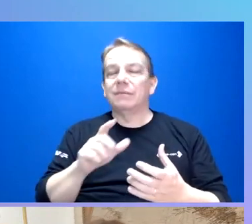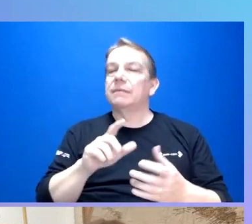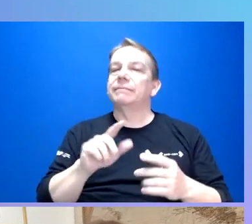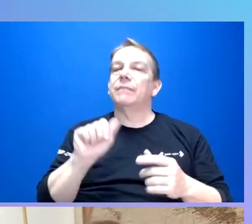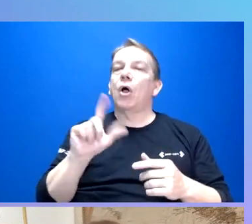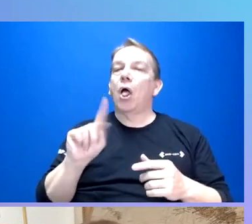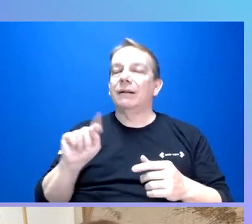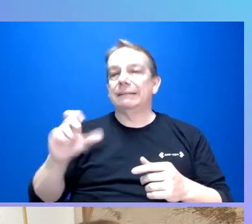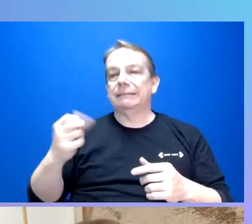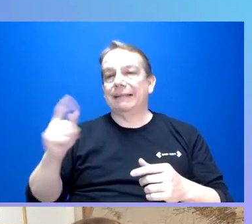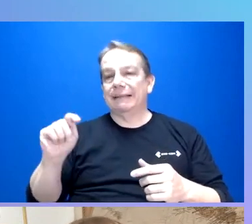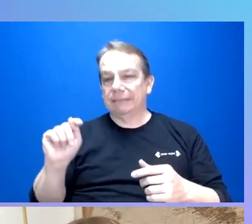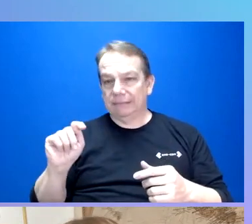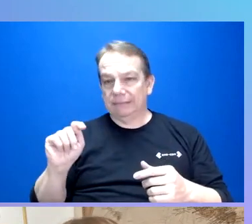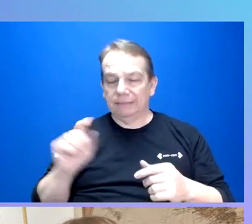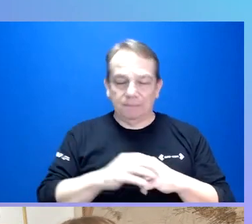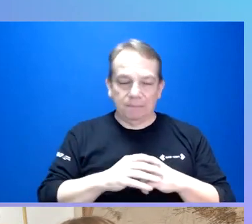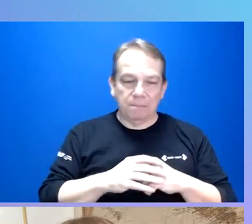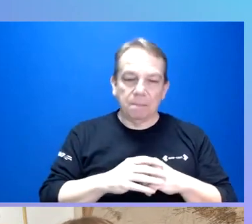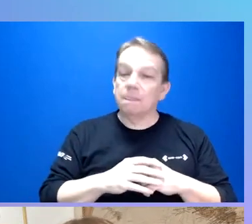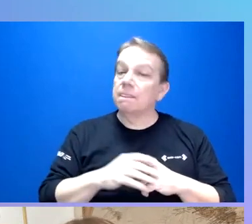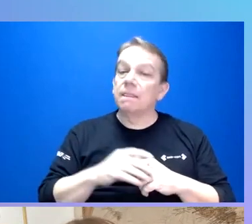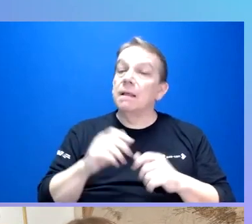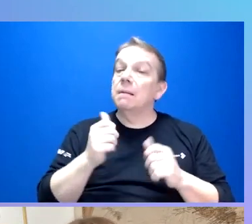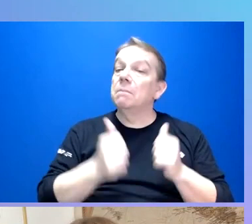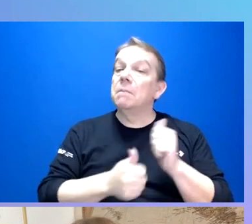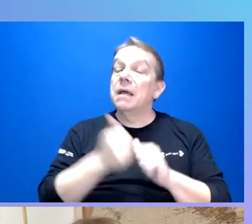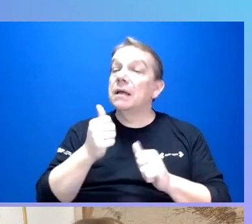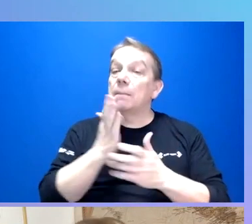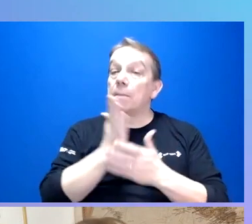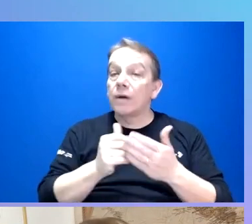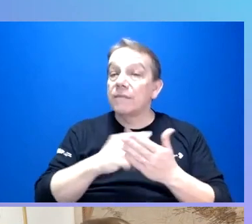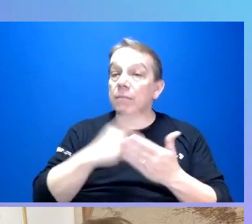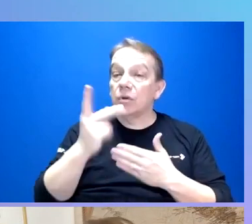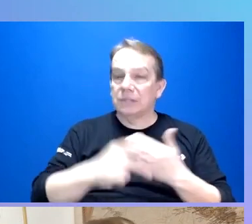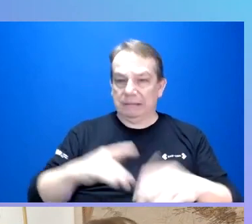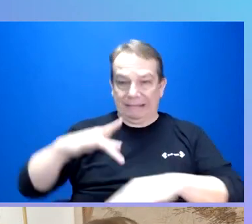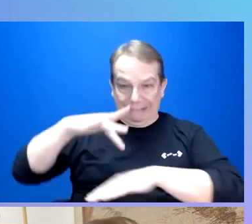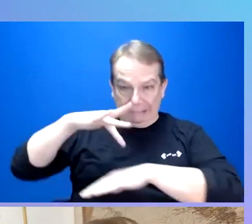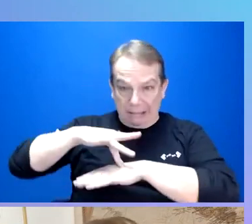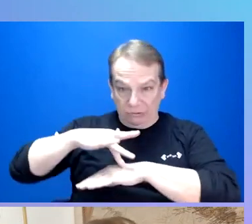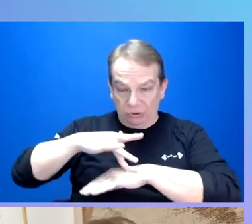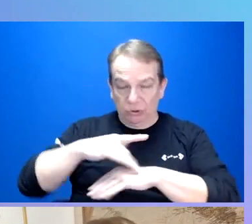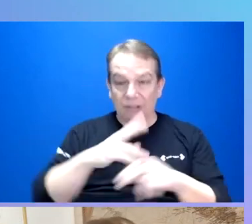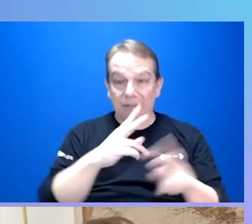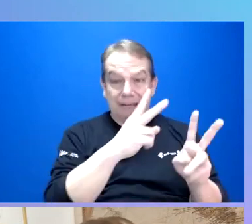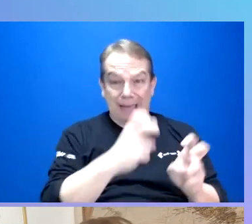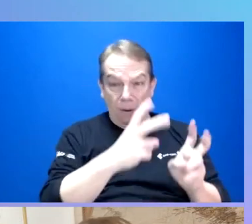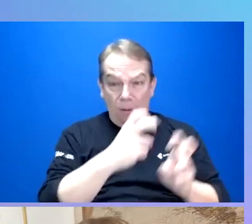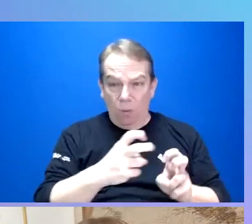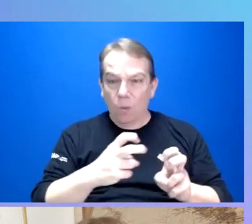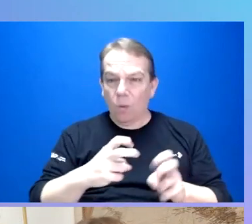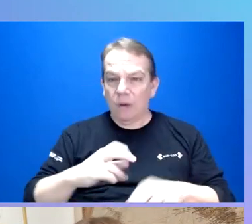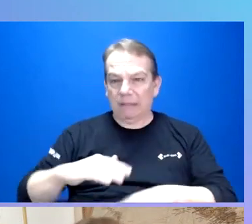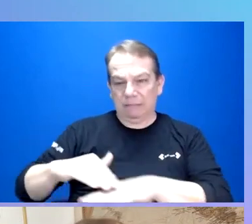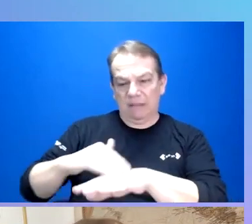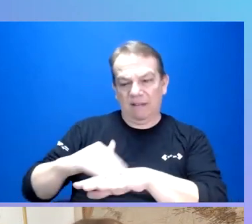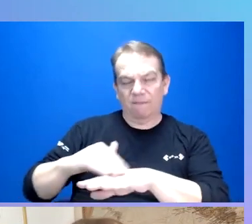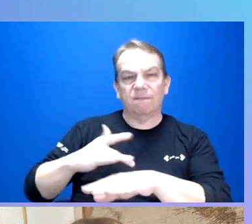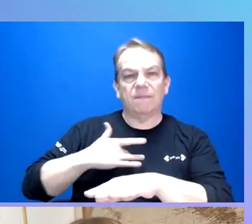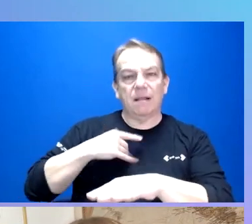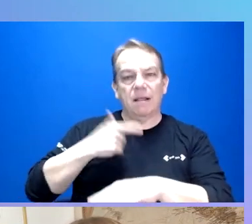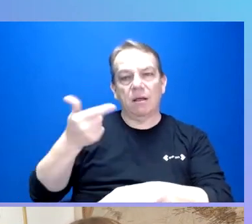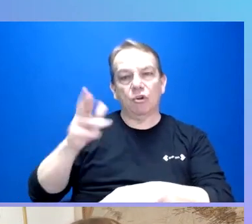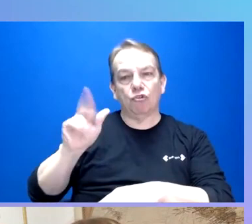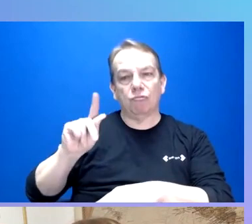And so the main multisensory components for the project were touch, so for the downloadable tactile graphics, and then